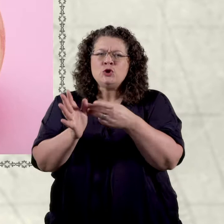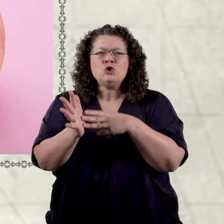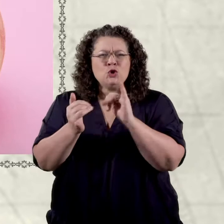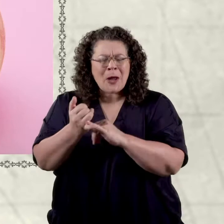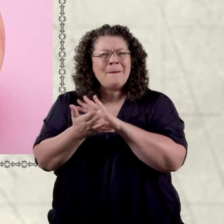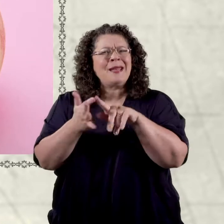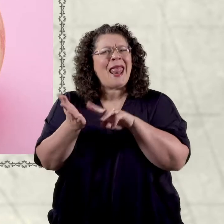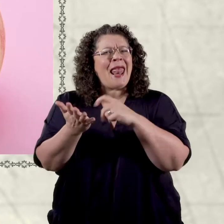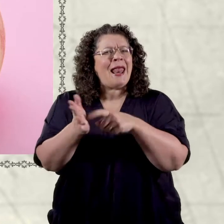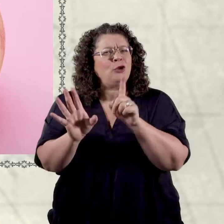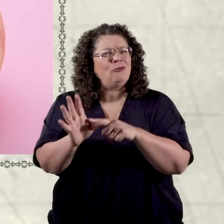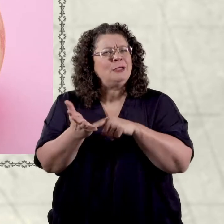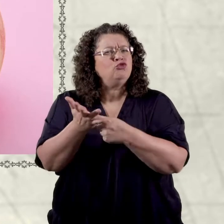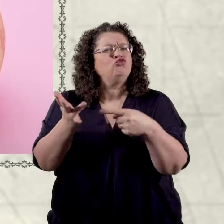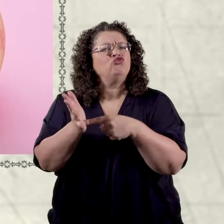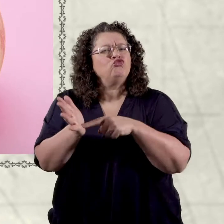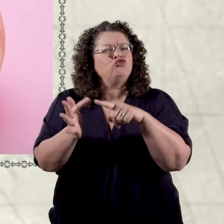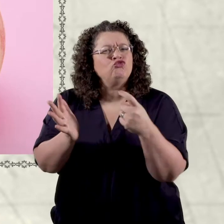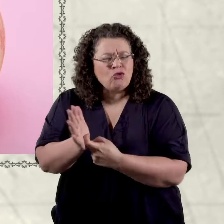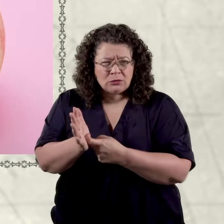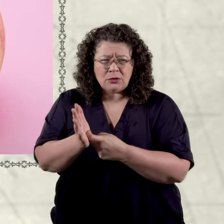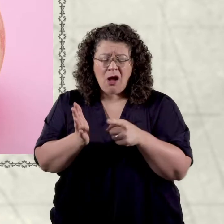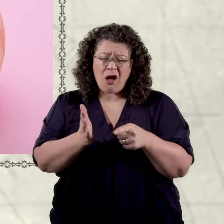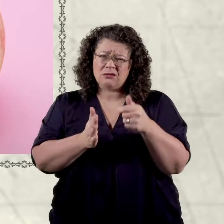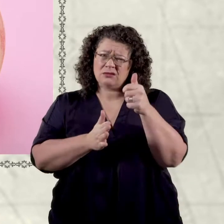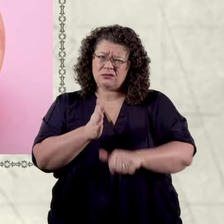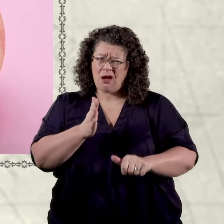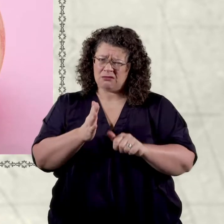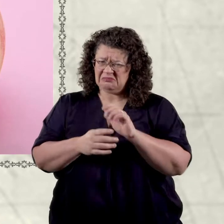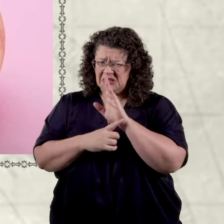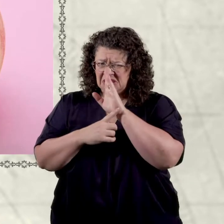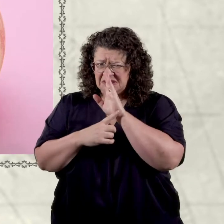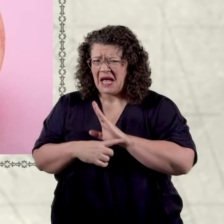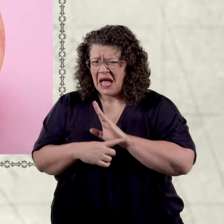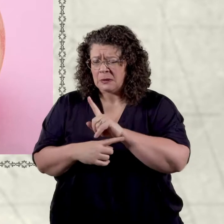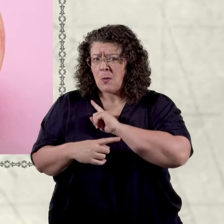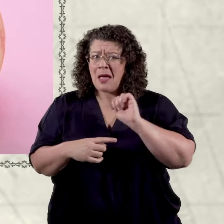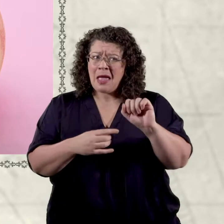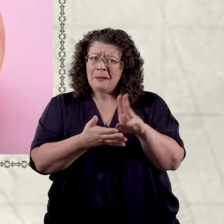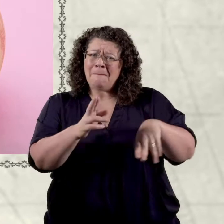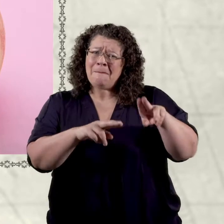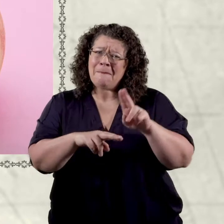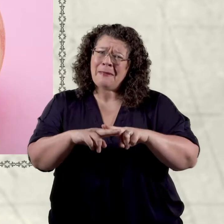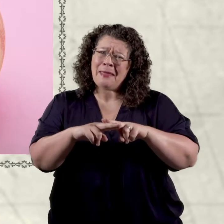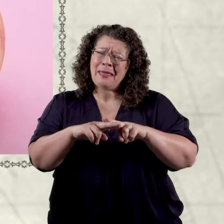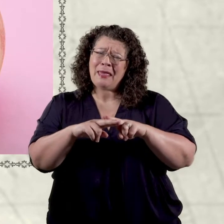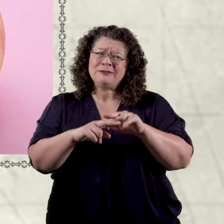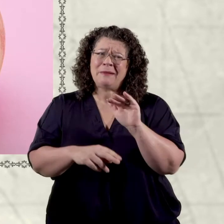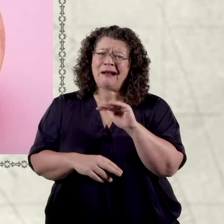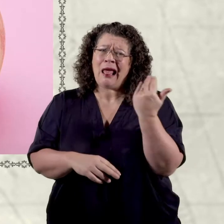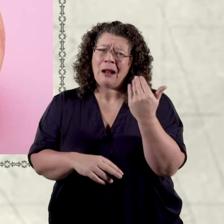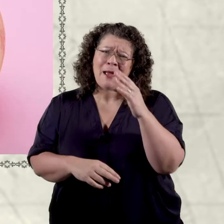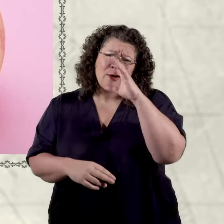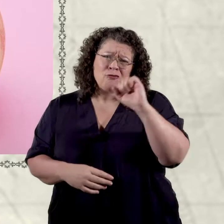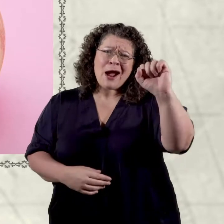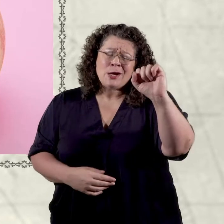Henry Trotter. Well, it starts a bit sad because his parents have been killed by a rhinoceros in a zoo in London.